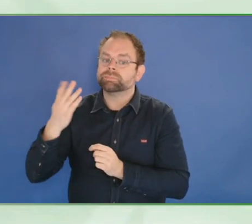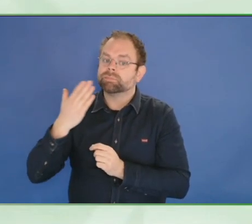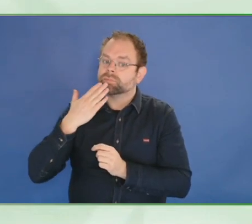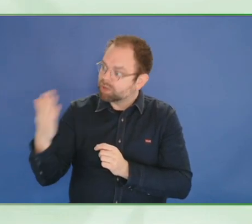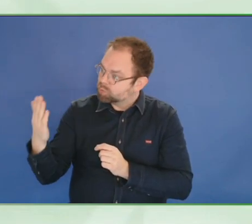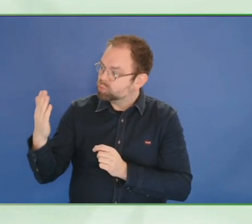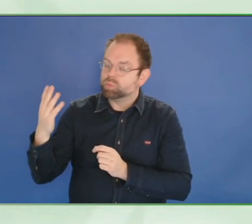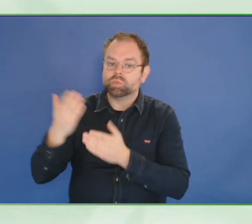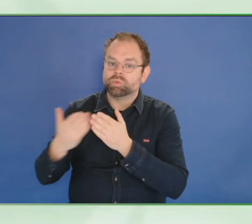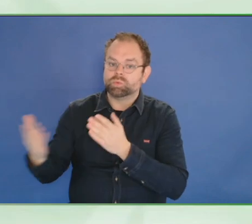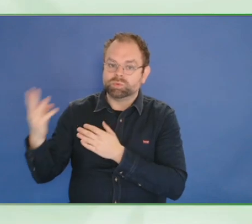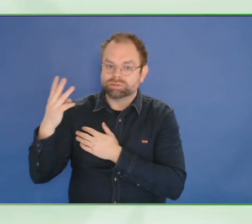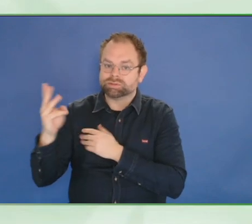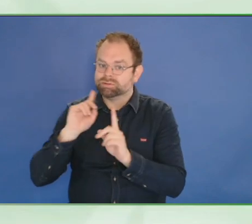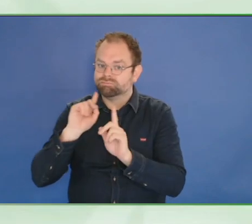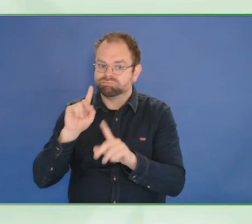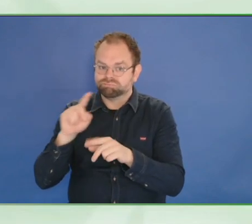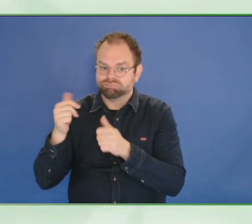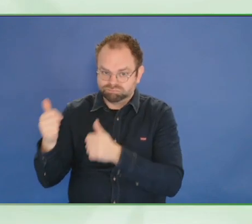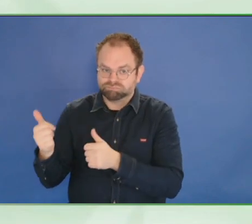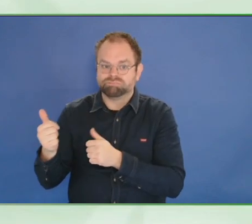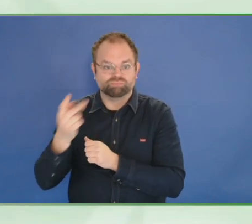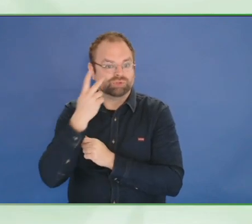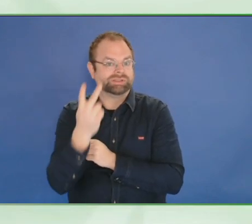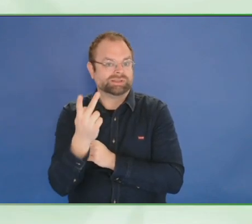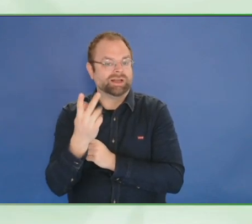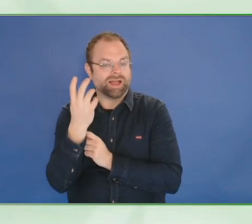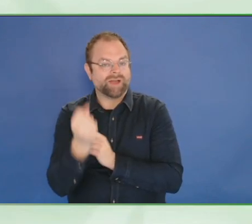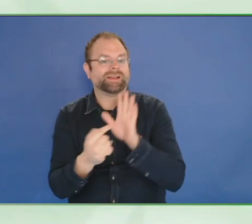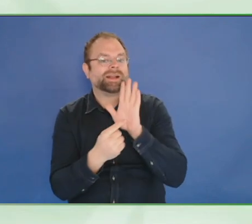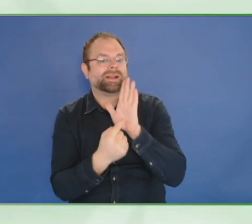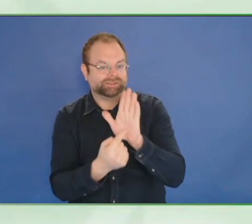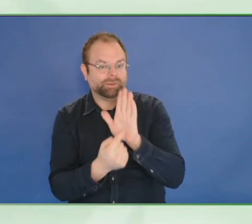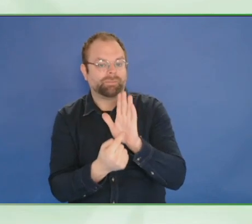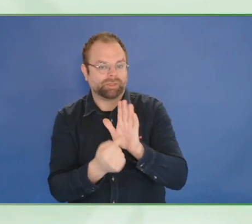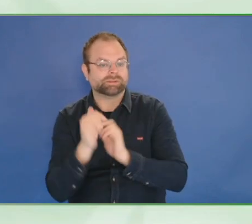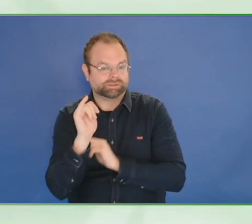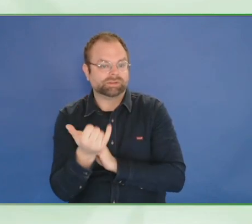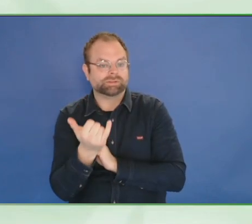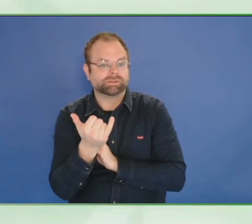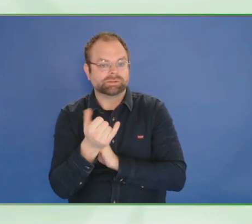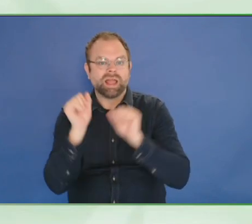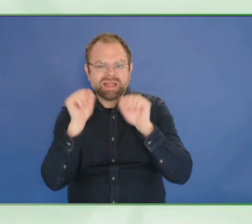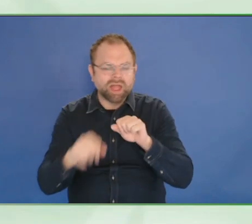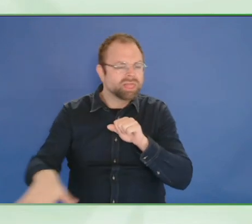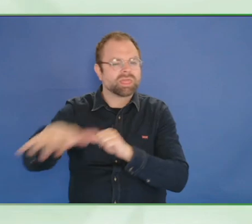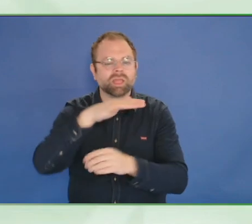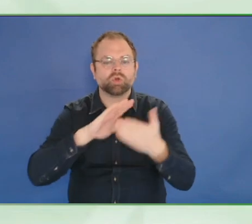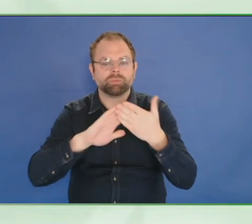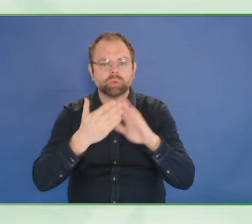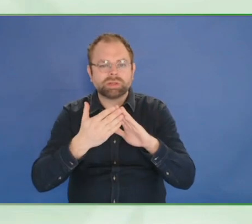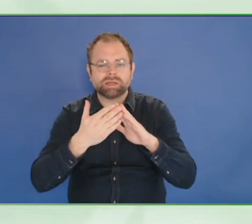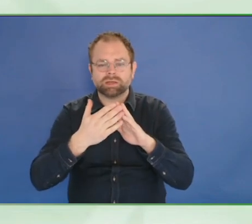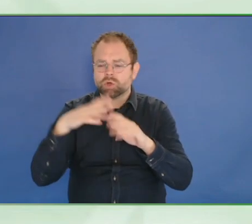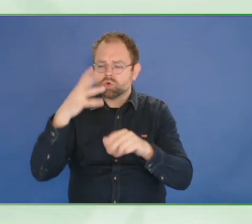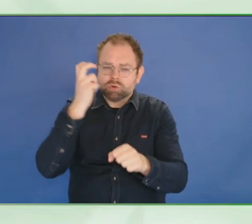educating the whole community under the most difficult of circumstances. So no excuse for